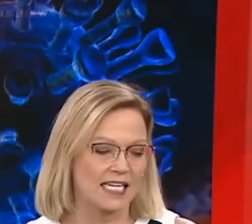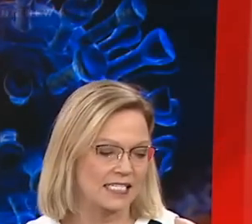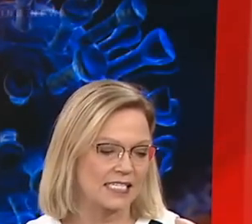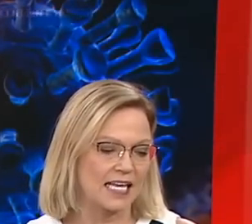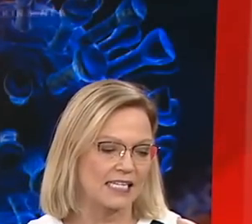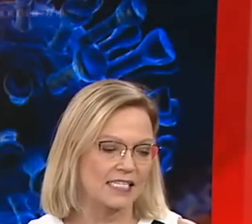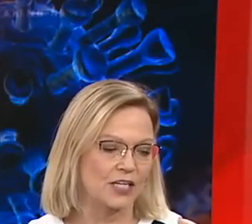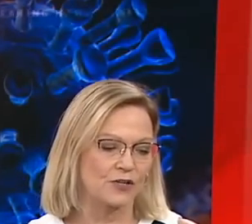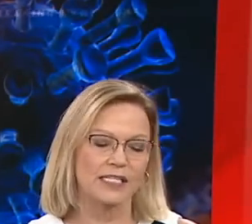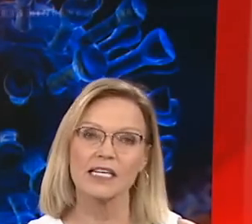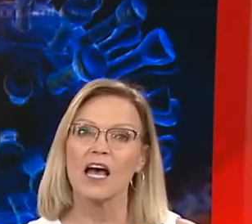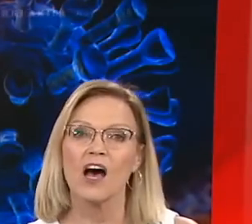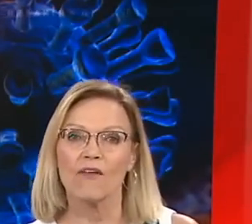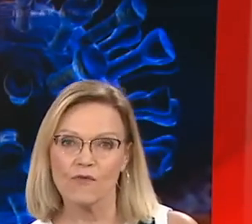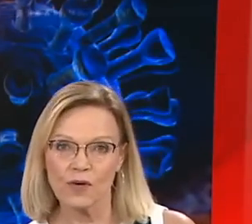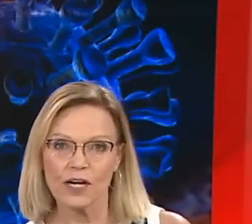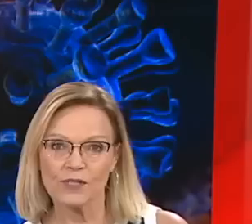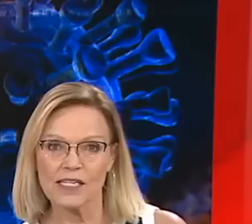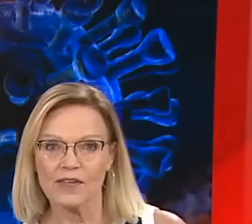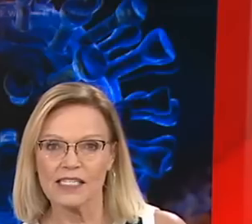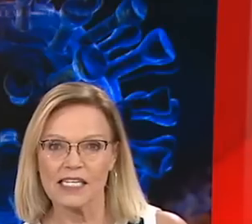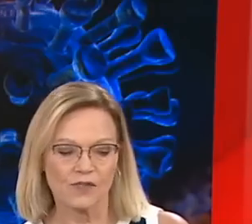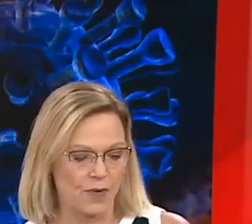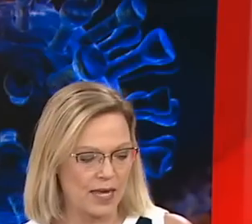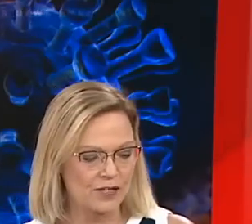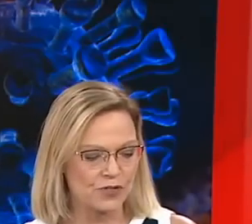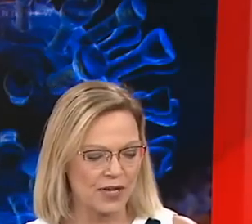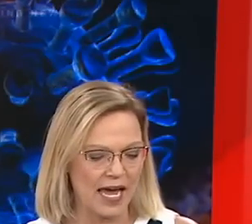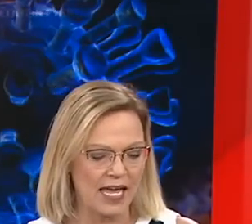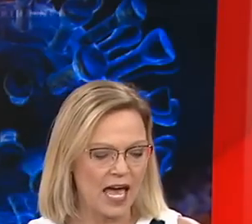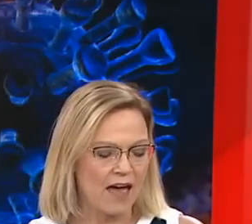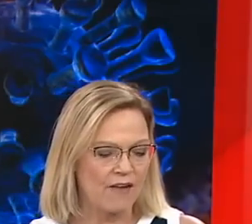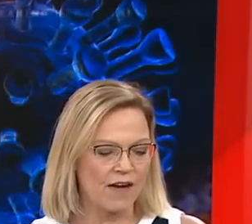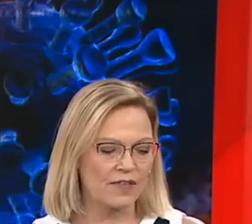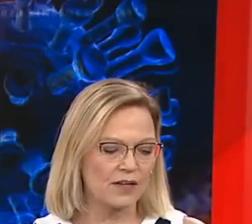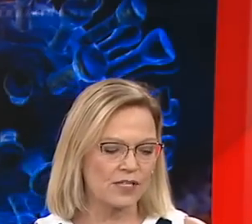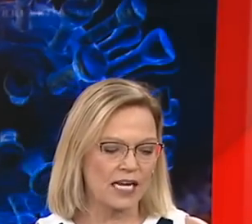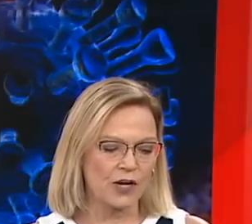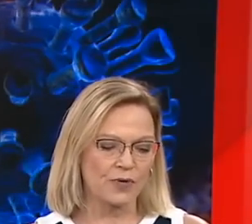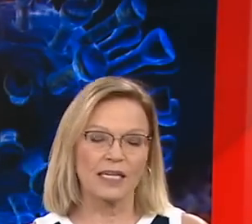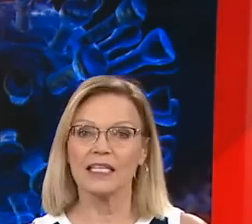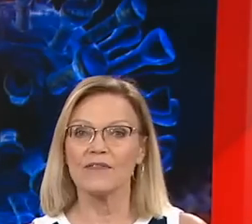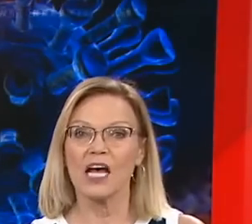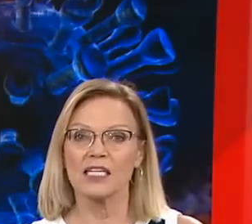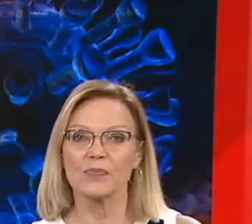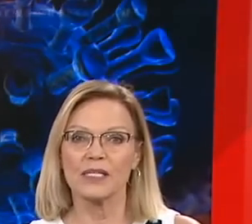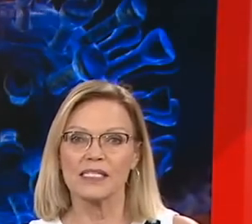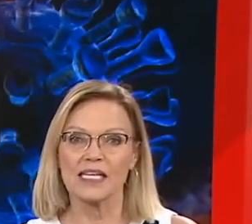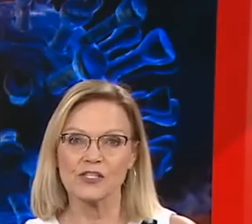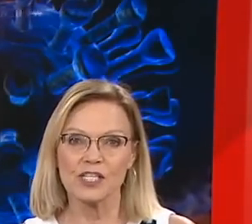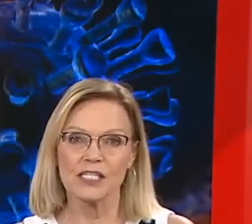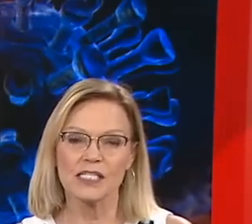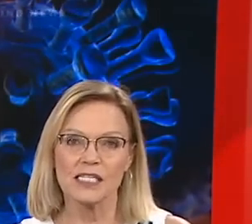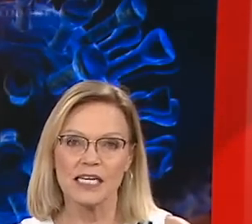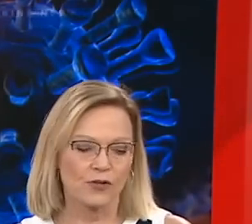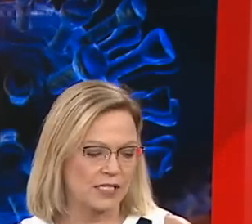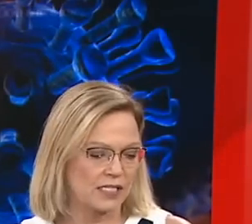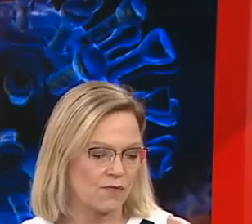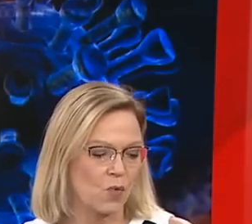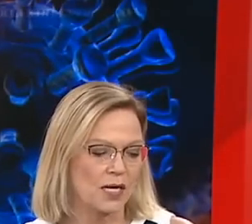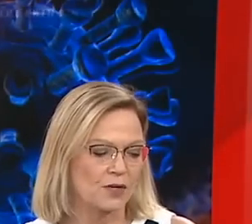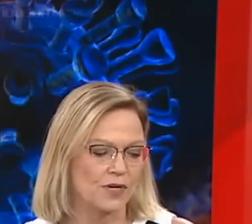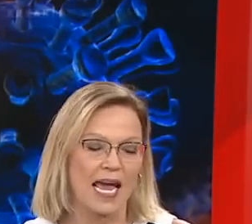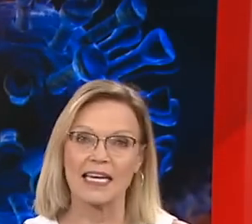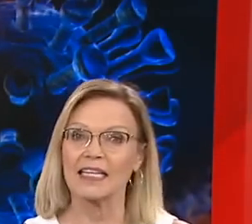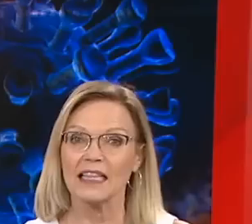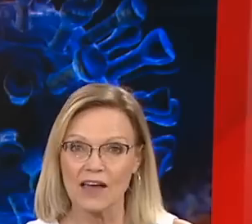33,915 cases. That is an increase of 476 from yesterday. 5,811 hospitalizations, an increase